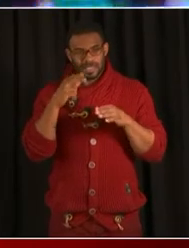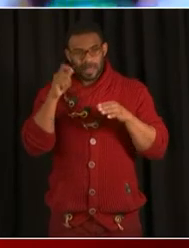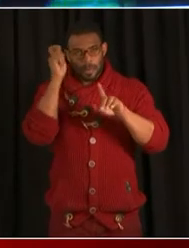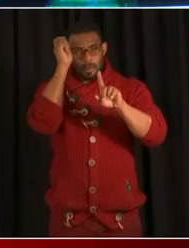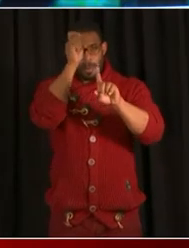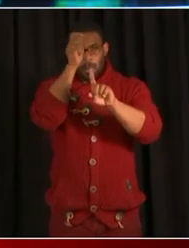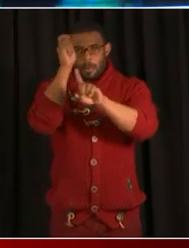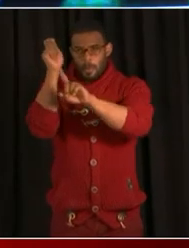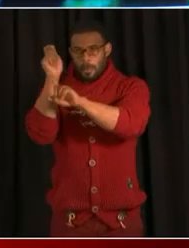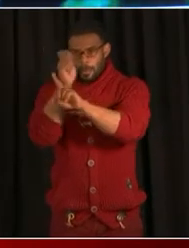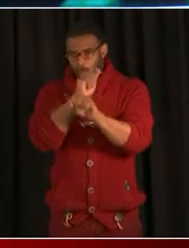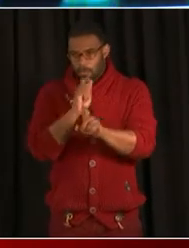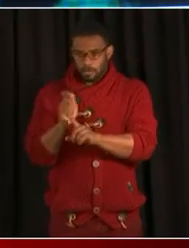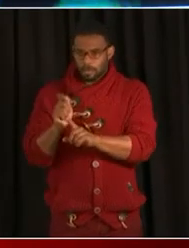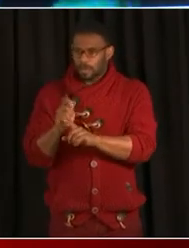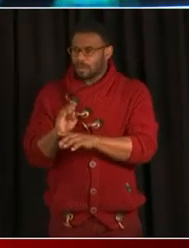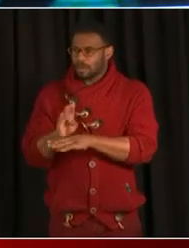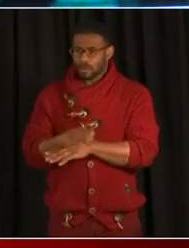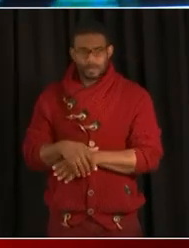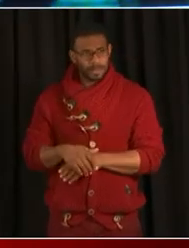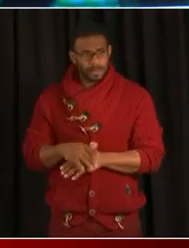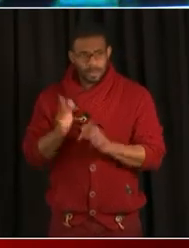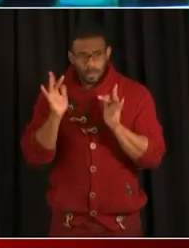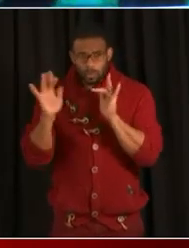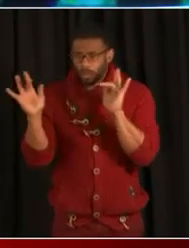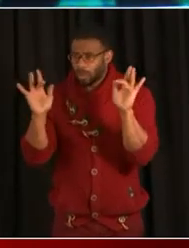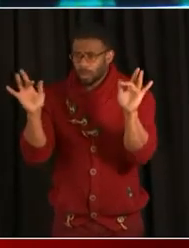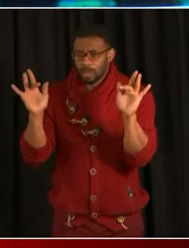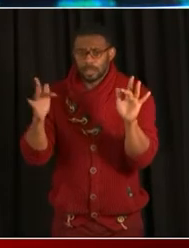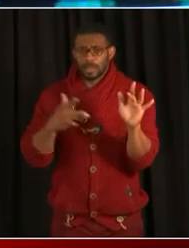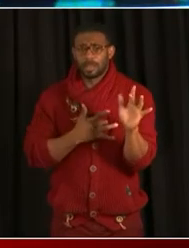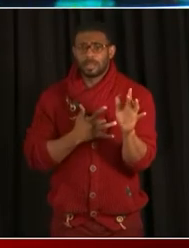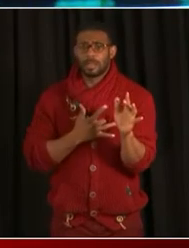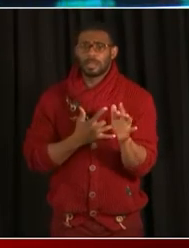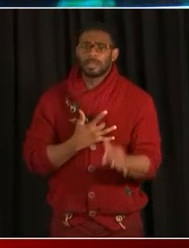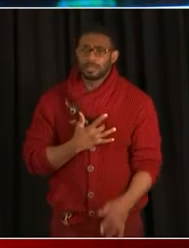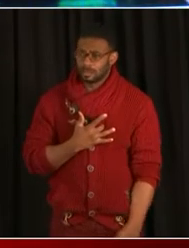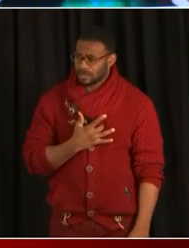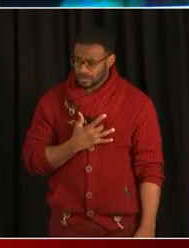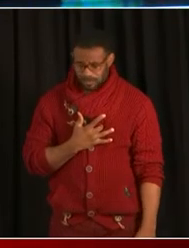up businesses, not knowing where everybody went, it's one of the most